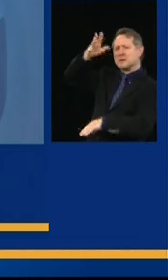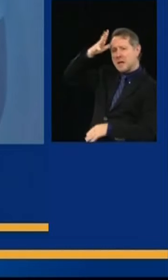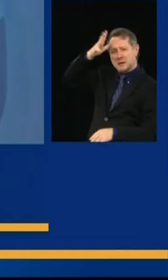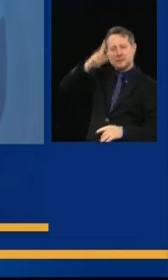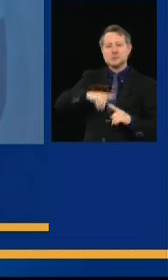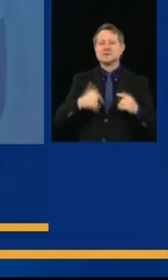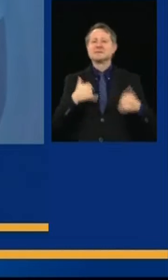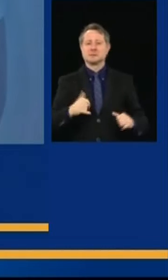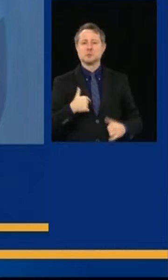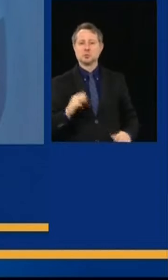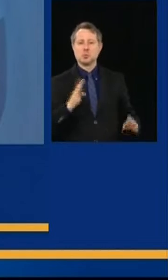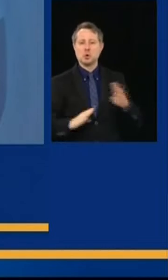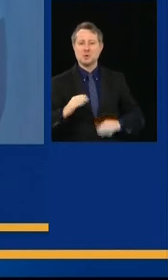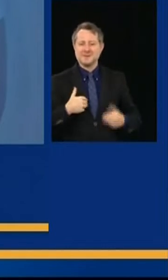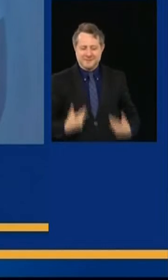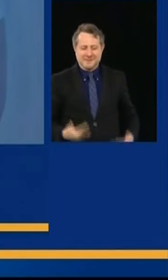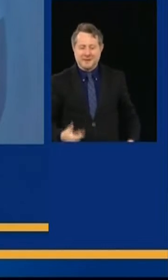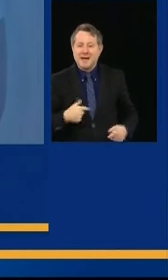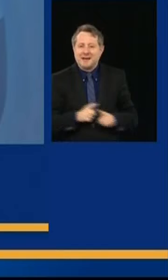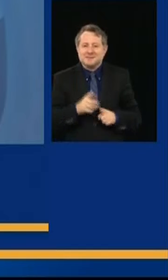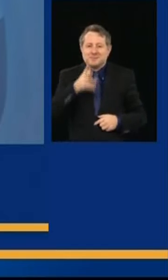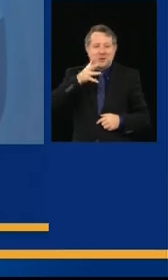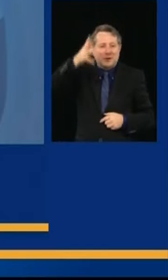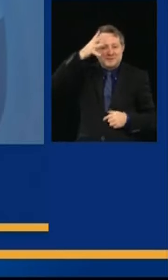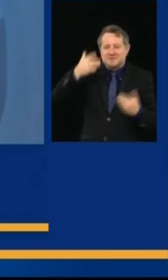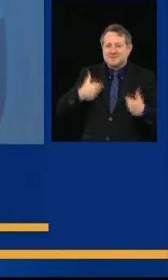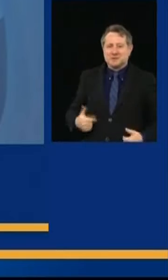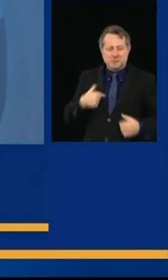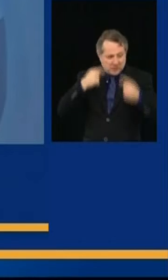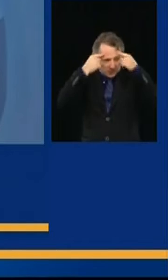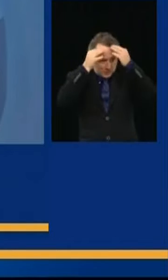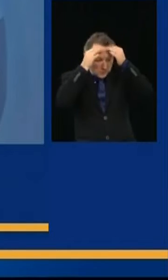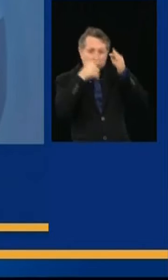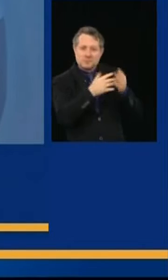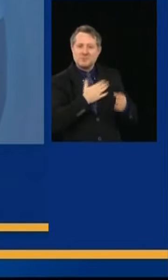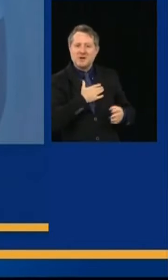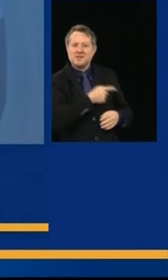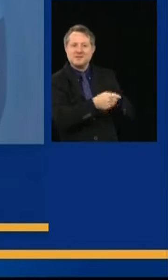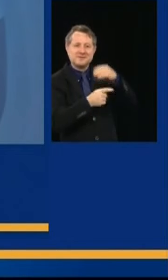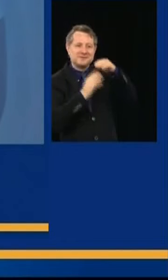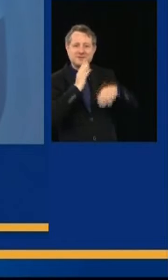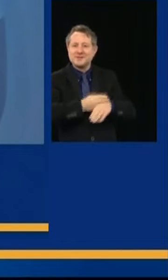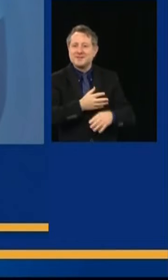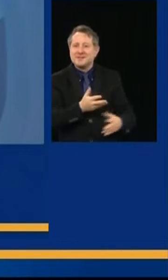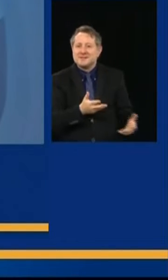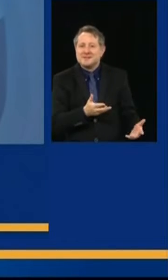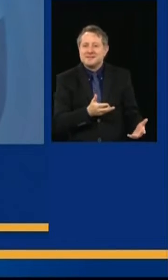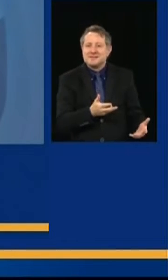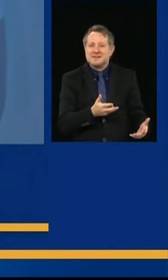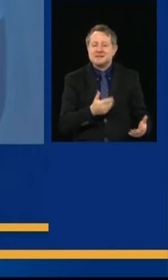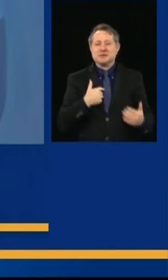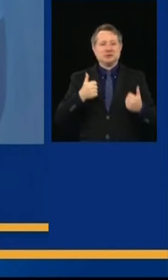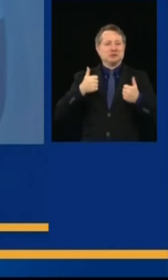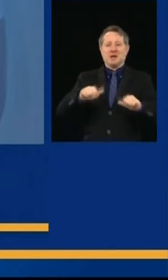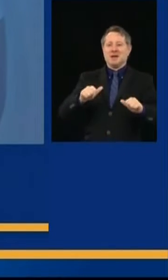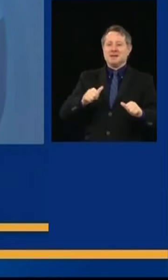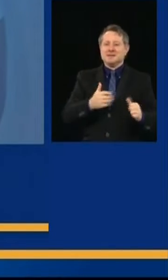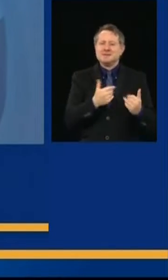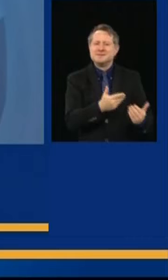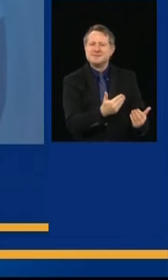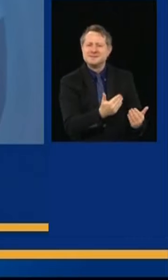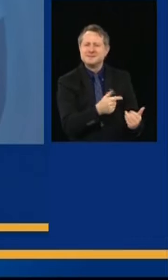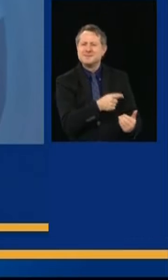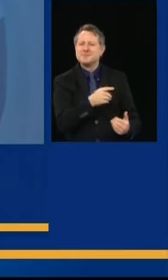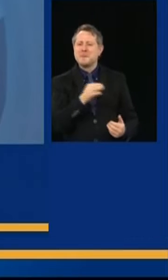because that's what you do as a parent. You worry. I tried to get her up to come with me today, Michaela, 22